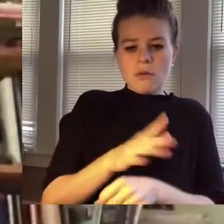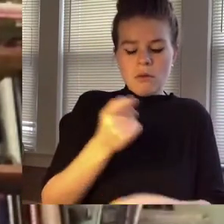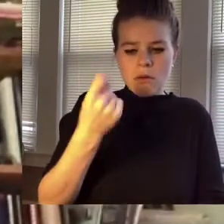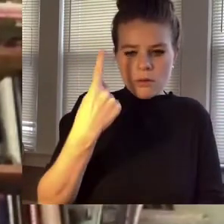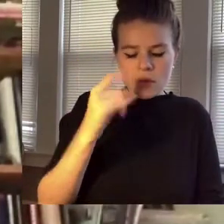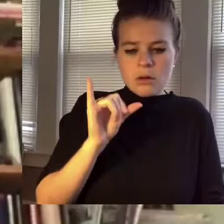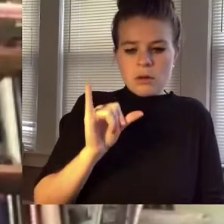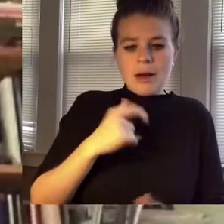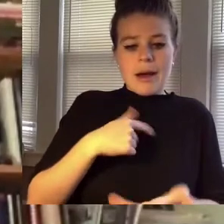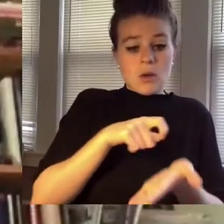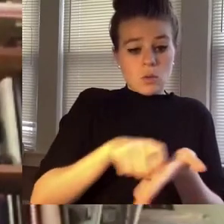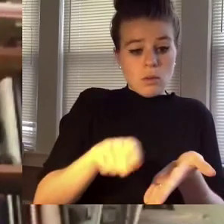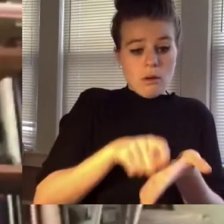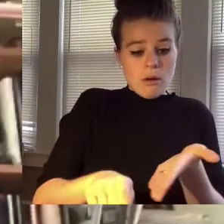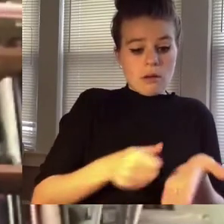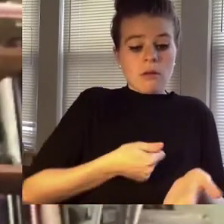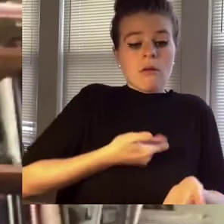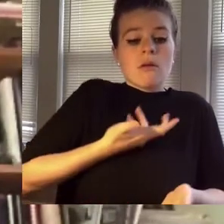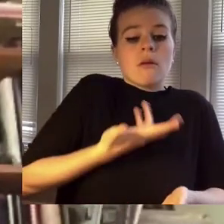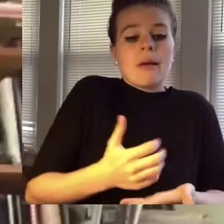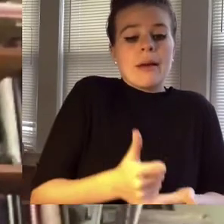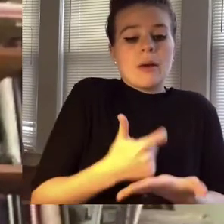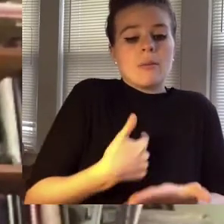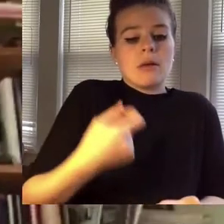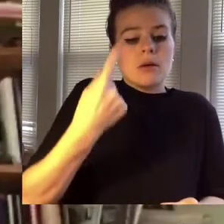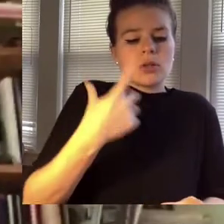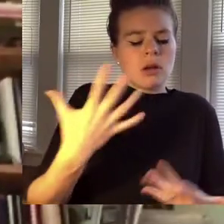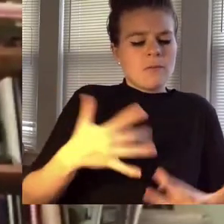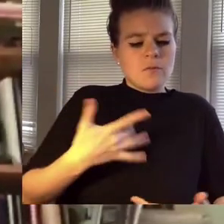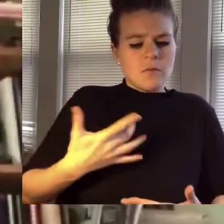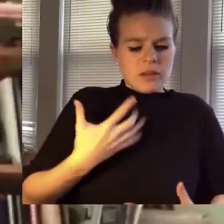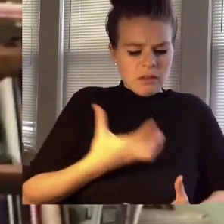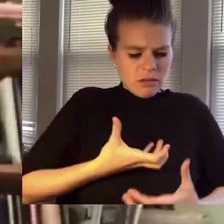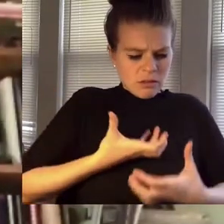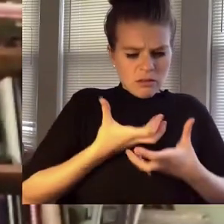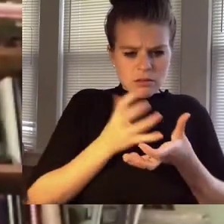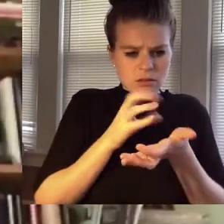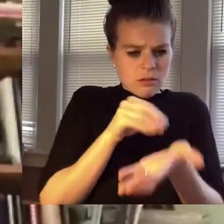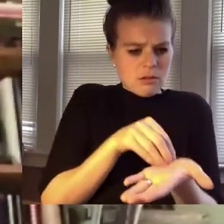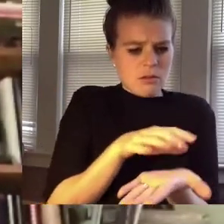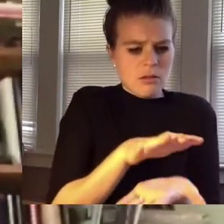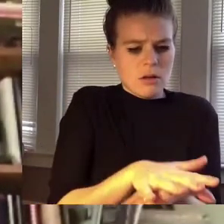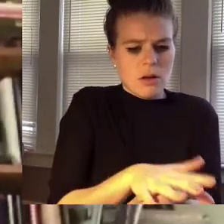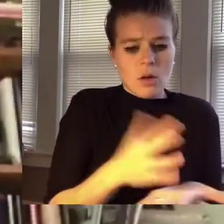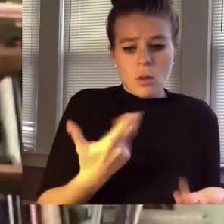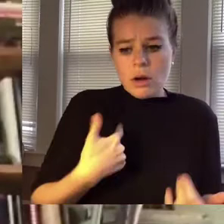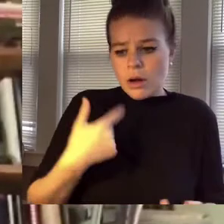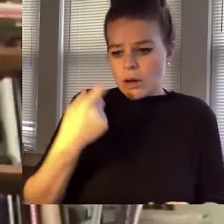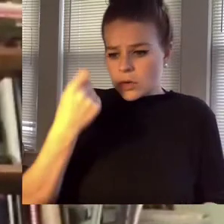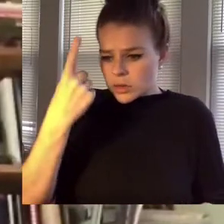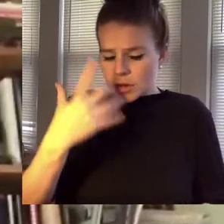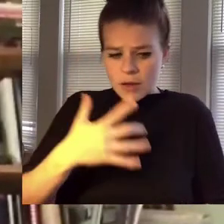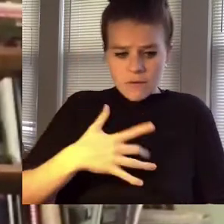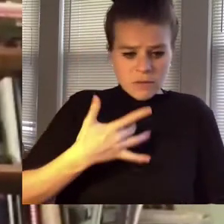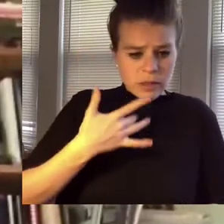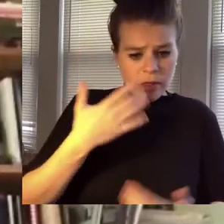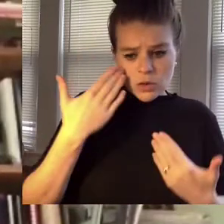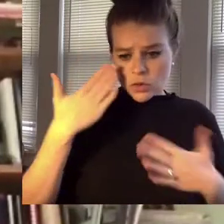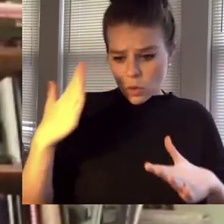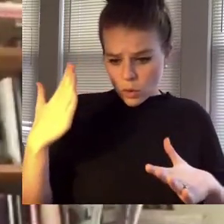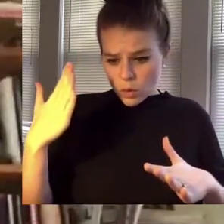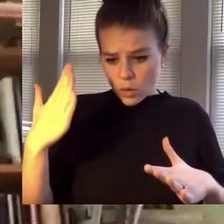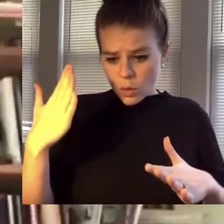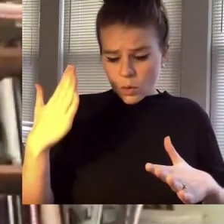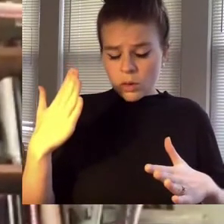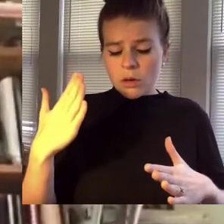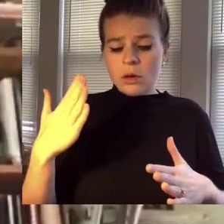to understand what I'm feeling and what I'm understanding and knowing or not knowing, I come to poetry with a